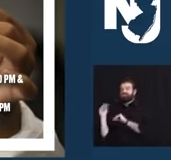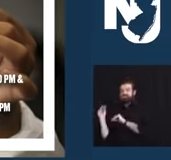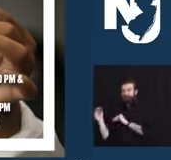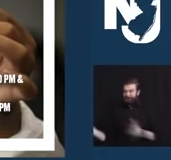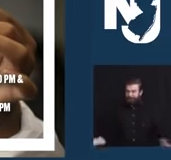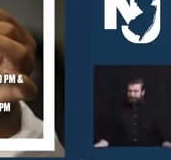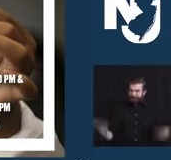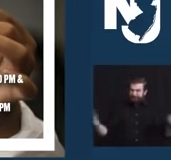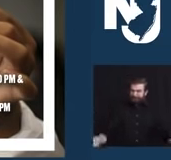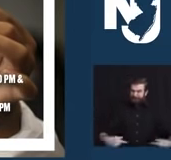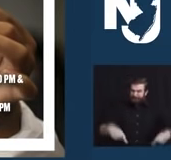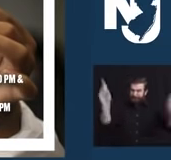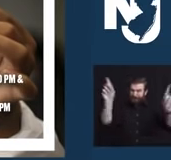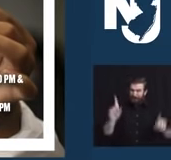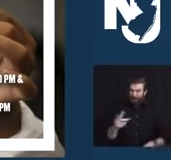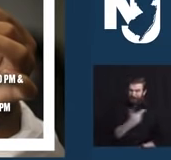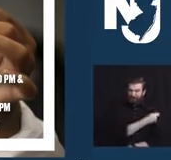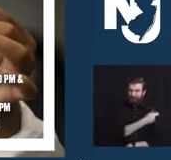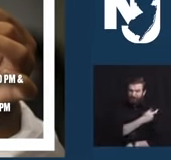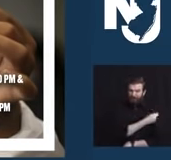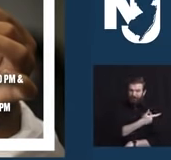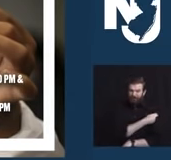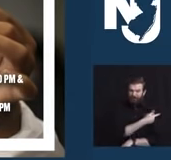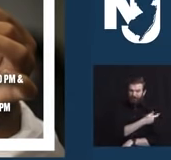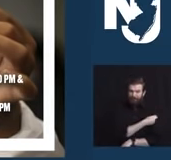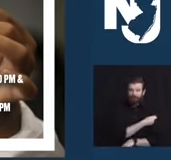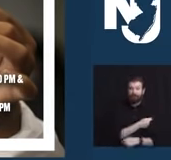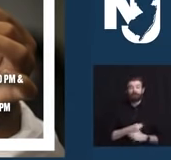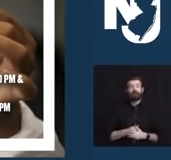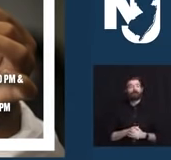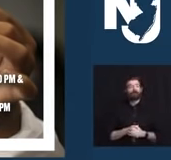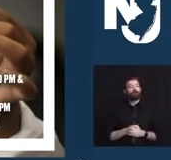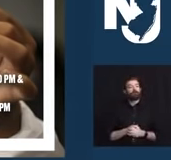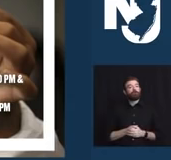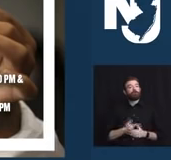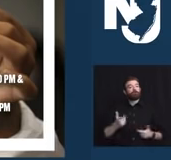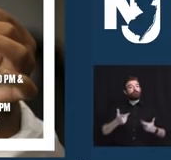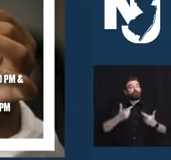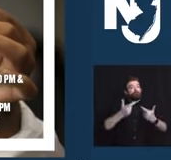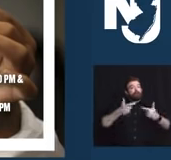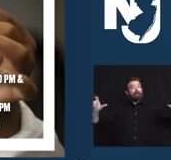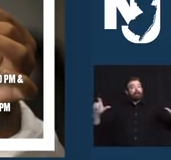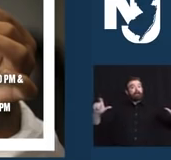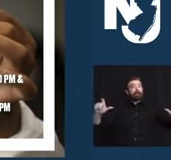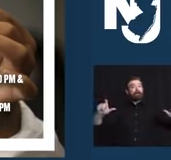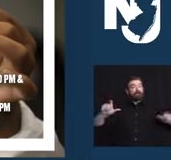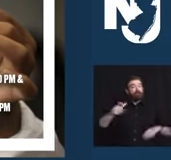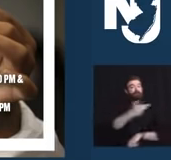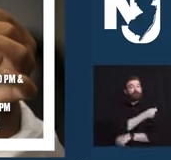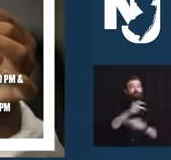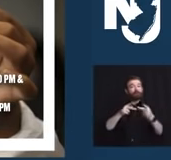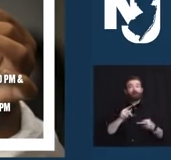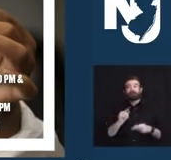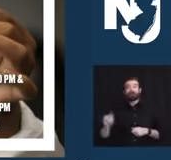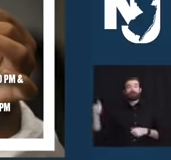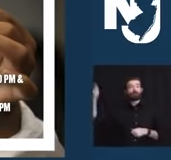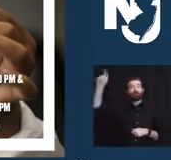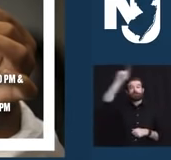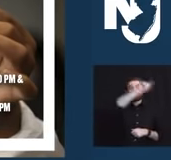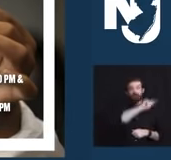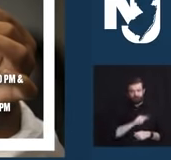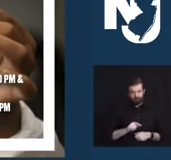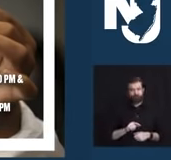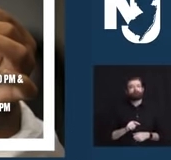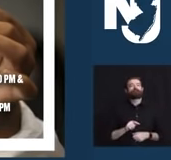hub and spoke model to move available doses directly into neighboring community centers and